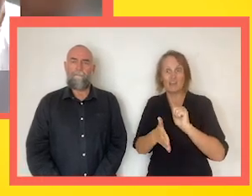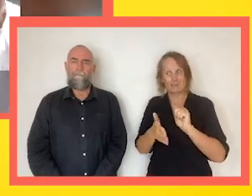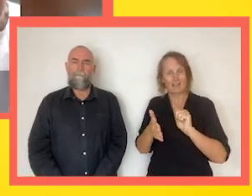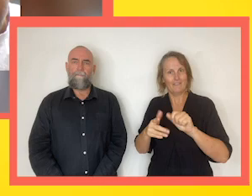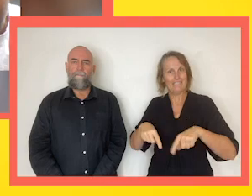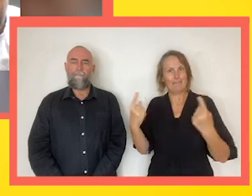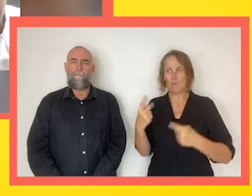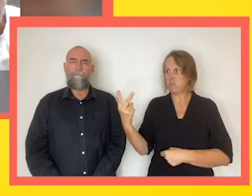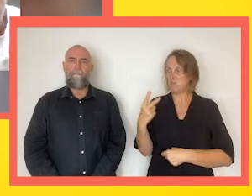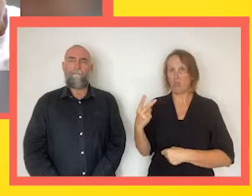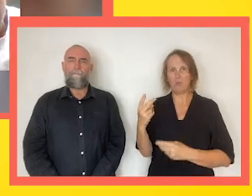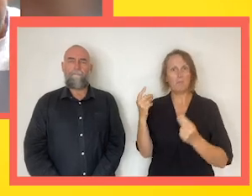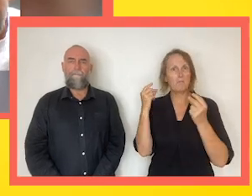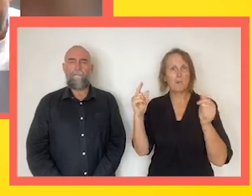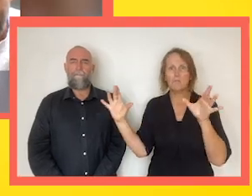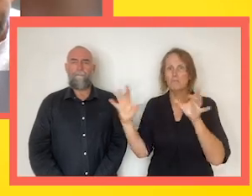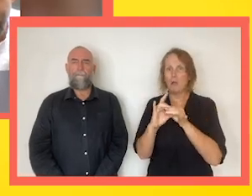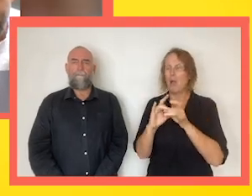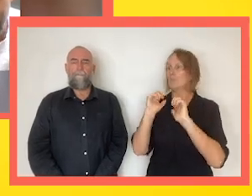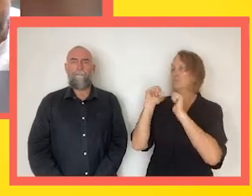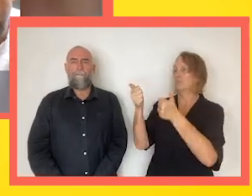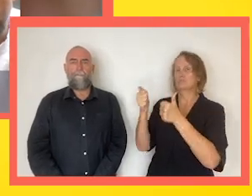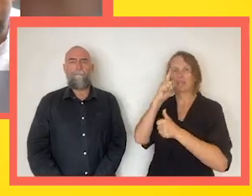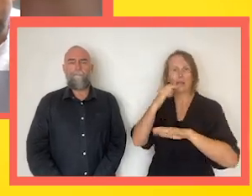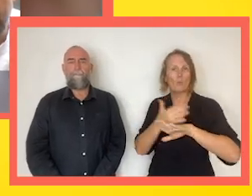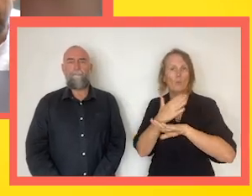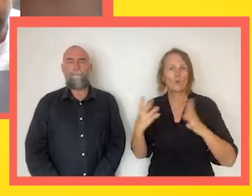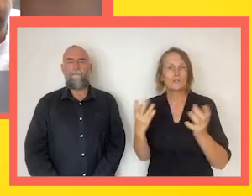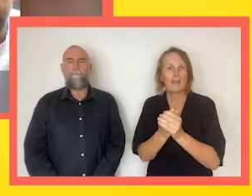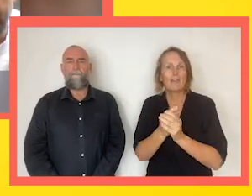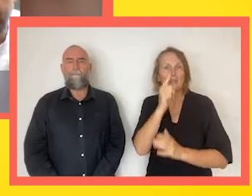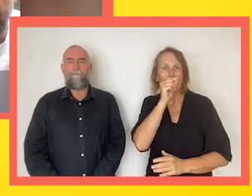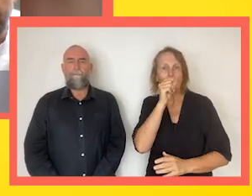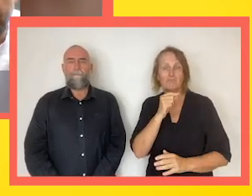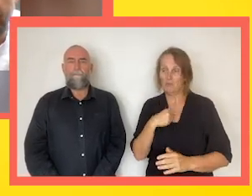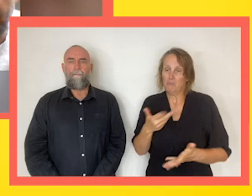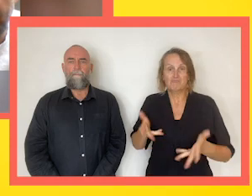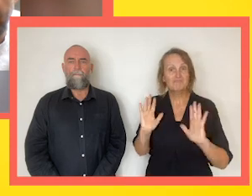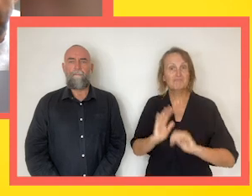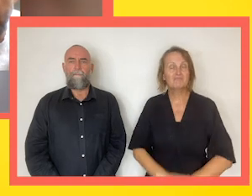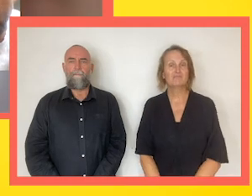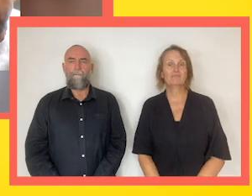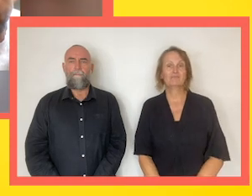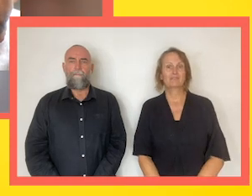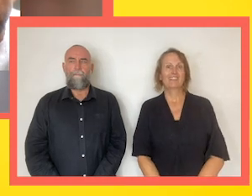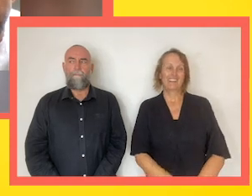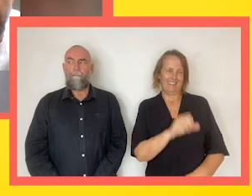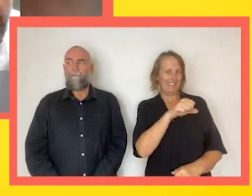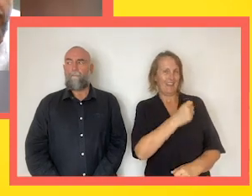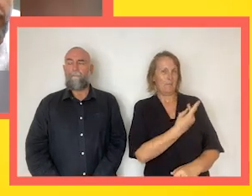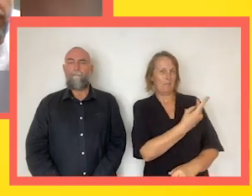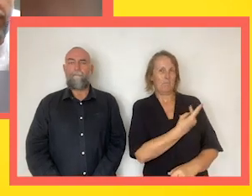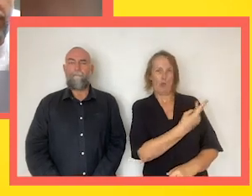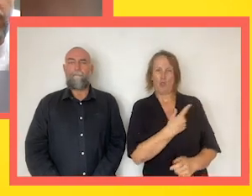very different. And like from that moment, I was like, cool. And we're like, okay, all right, let's do this. So yeah. Yeah, it was early doors